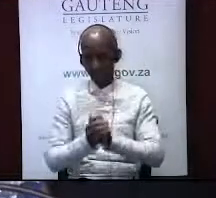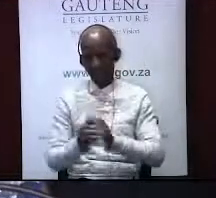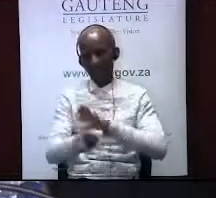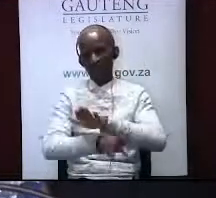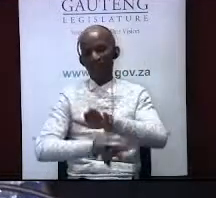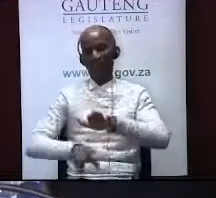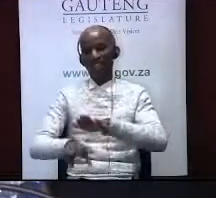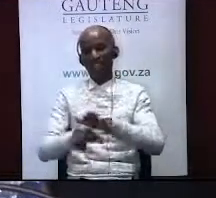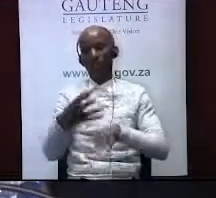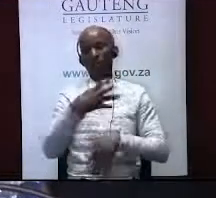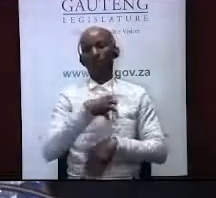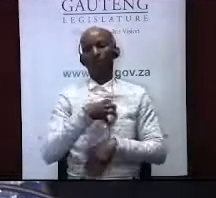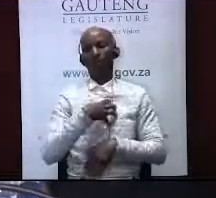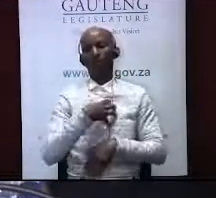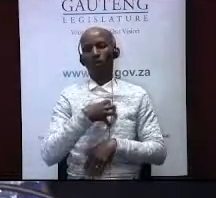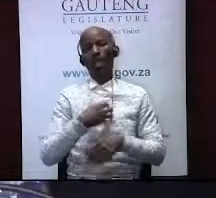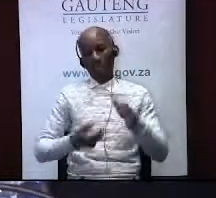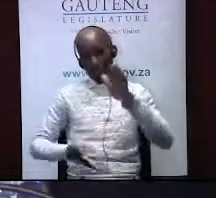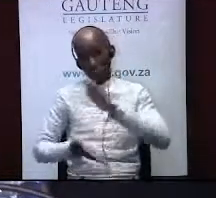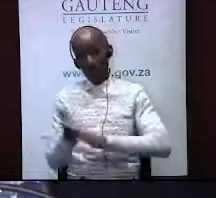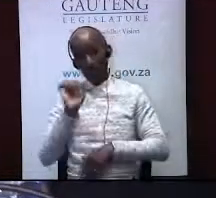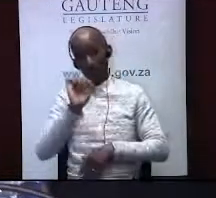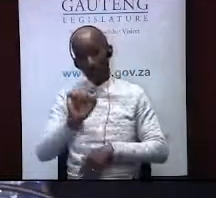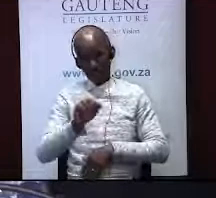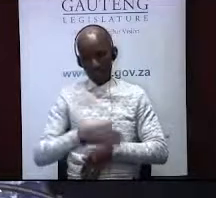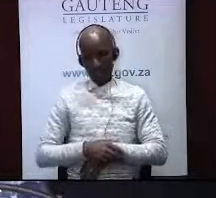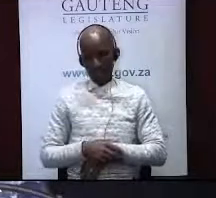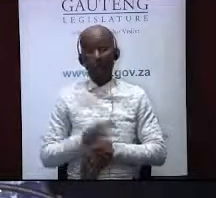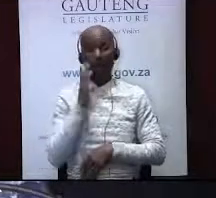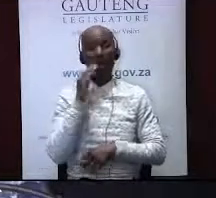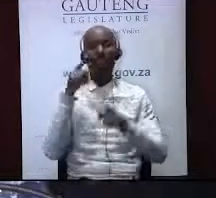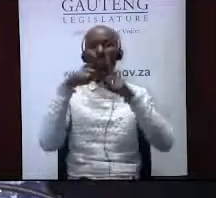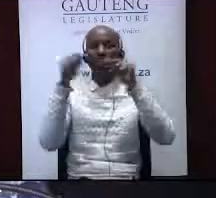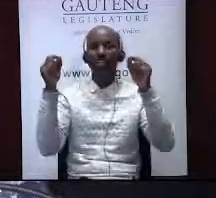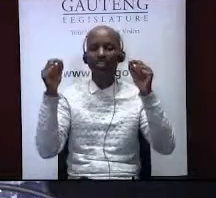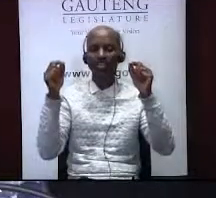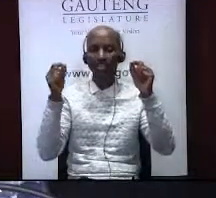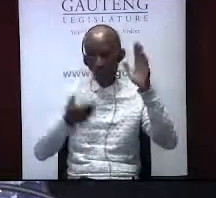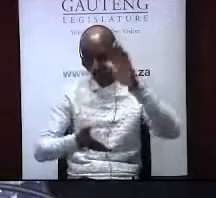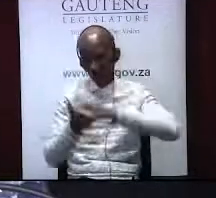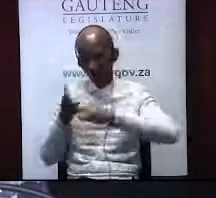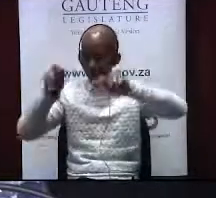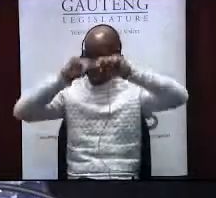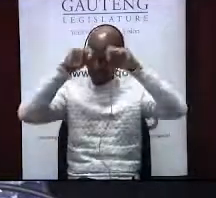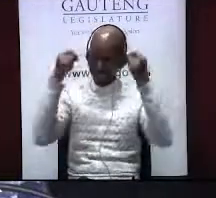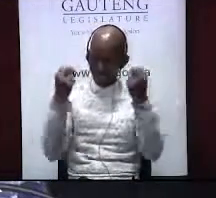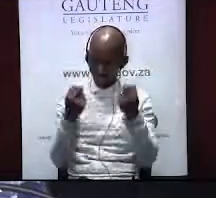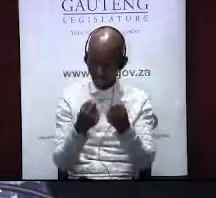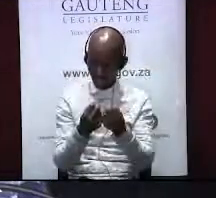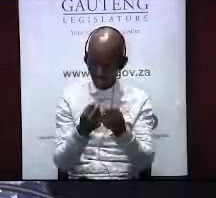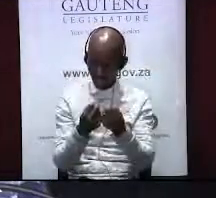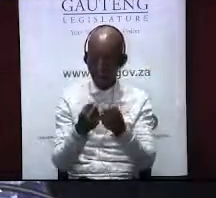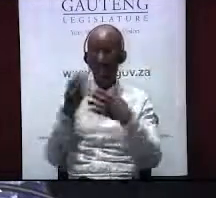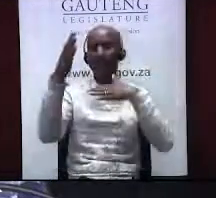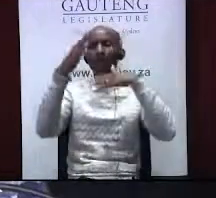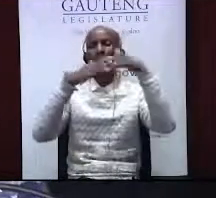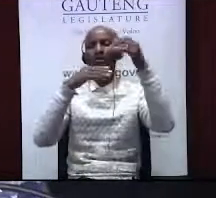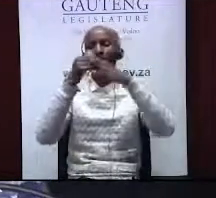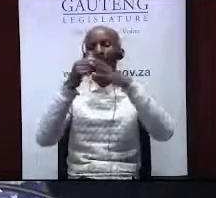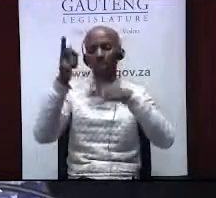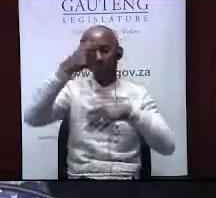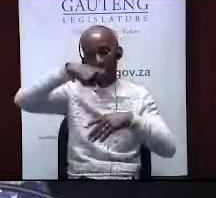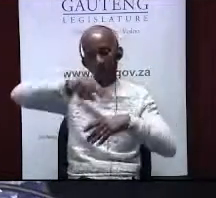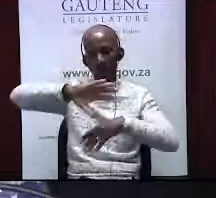region Ahare. Let us go there. Harikreta, we go in nationally. Rebuild